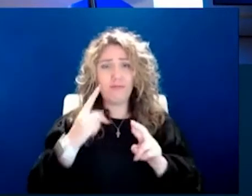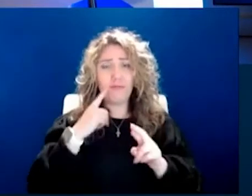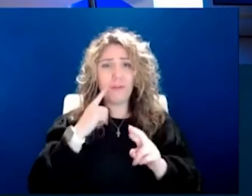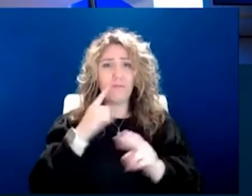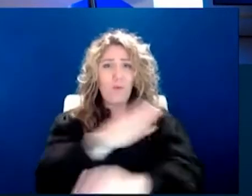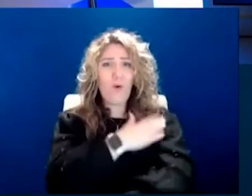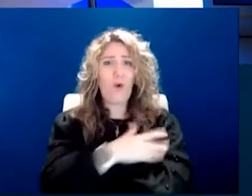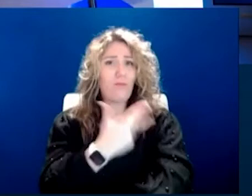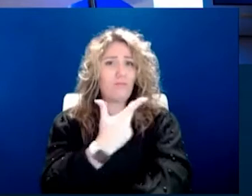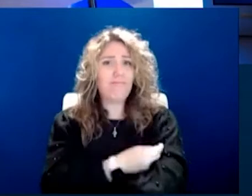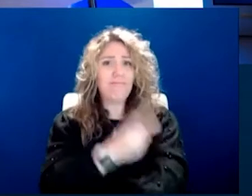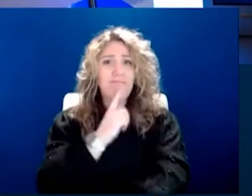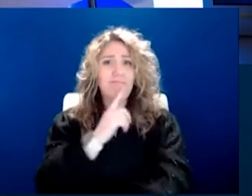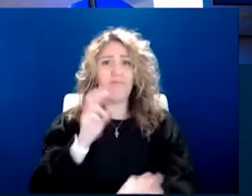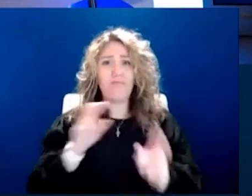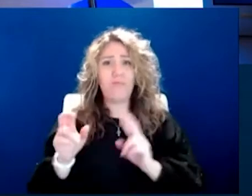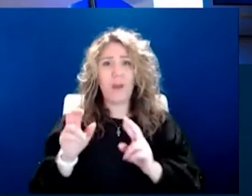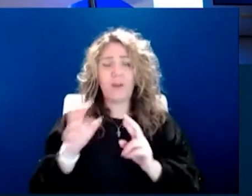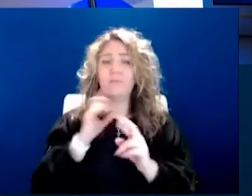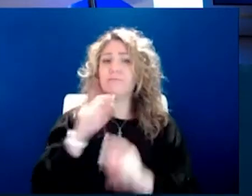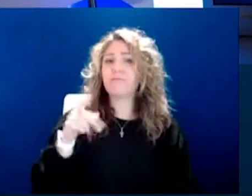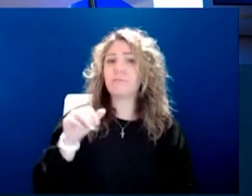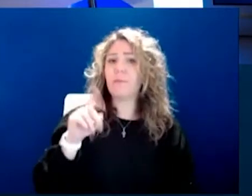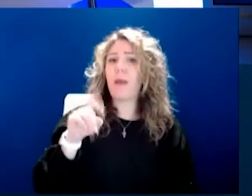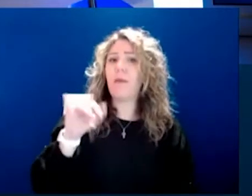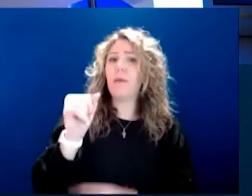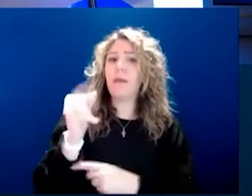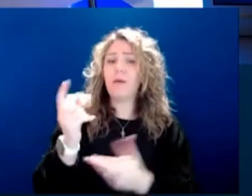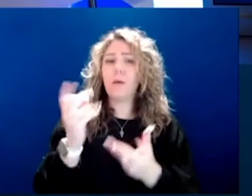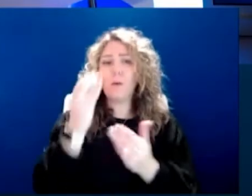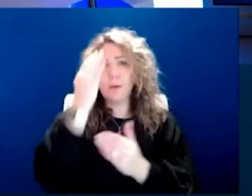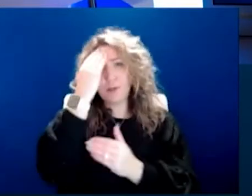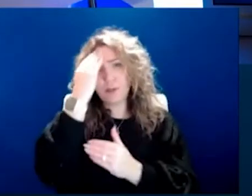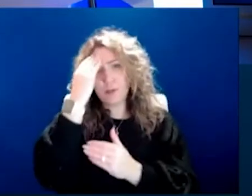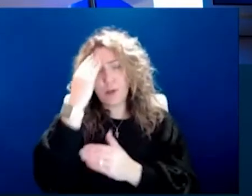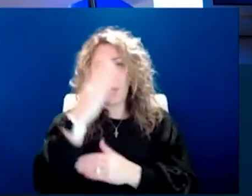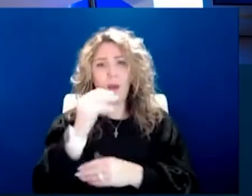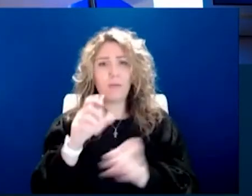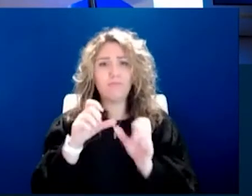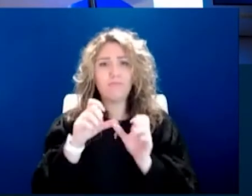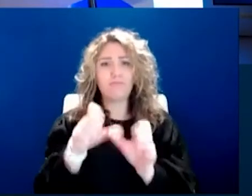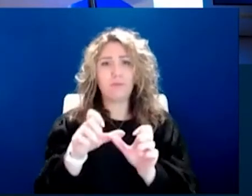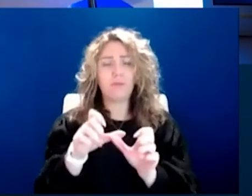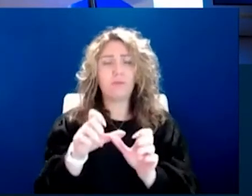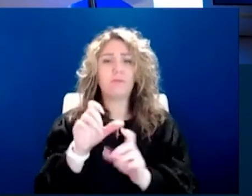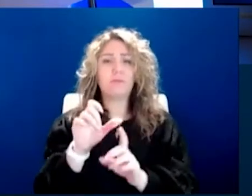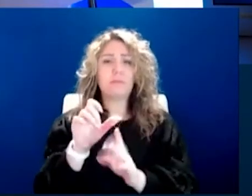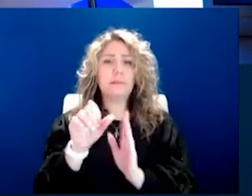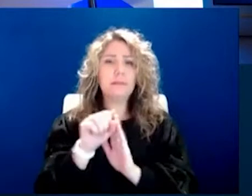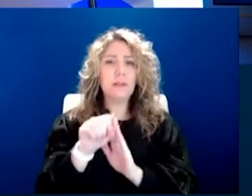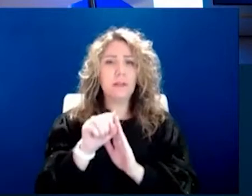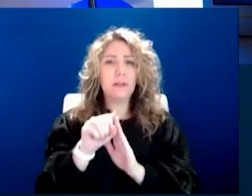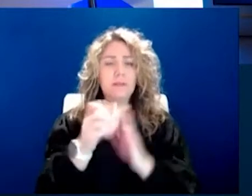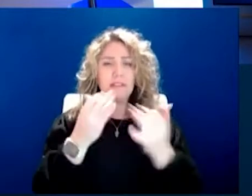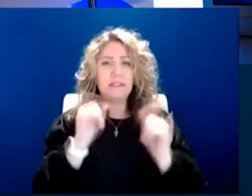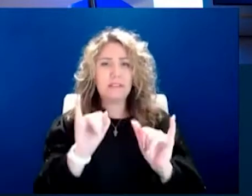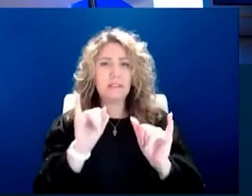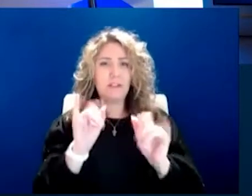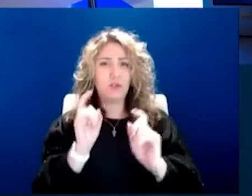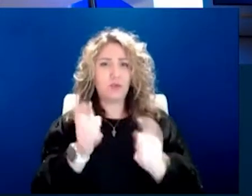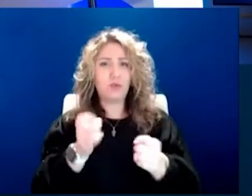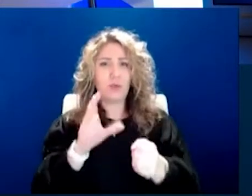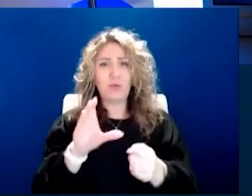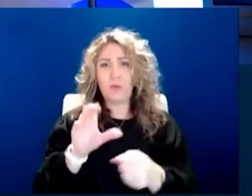Okay. Pamela wants to know, are COVID patients and long haul patients that pass away still able to donate their organs? I know you handle